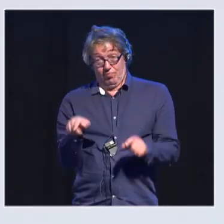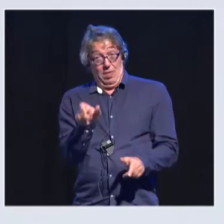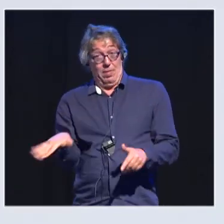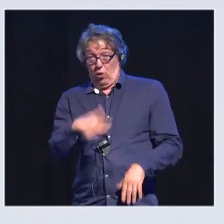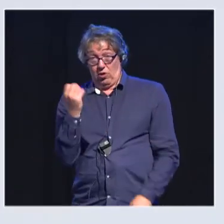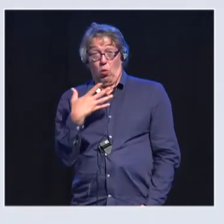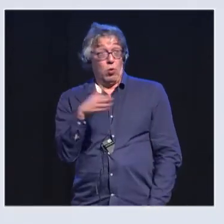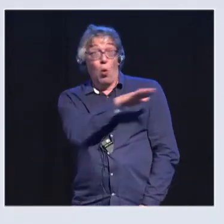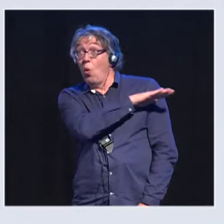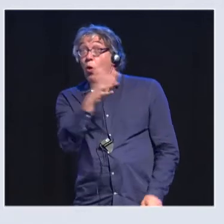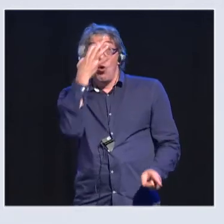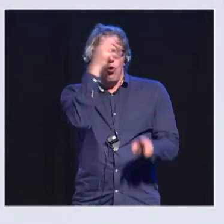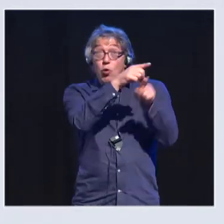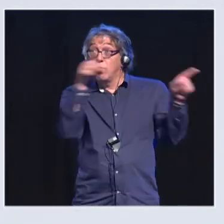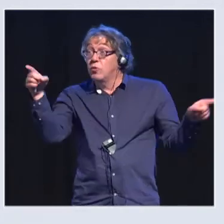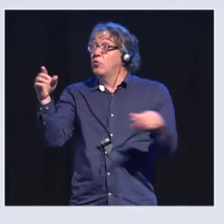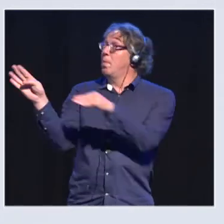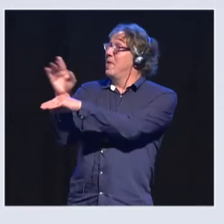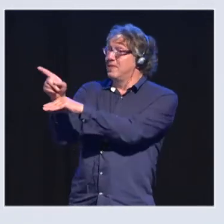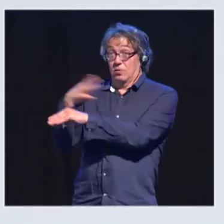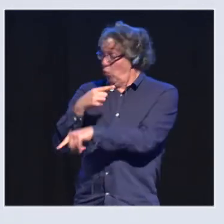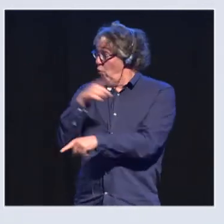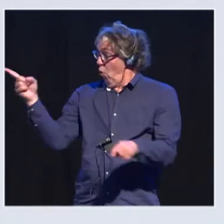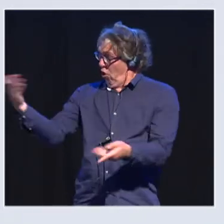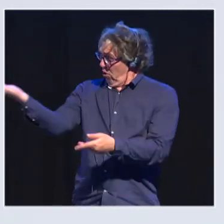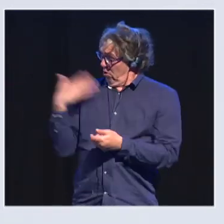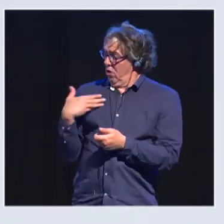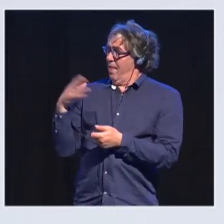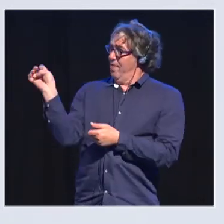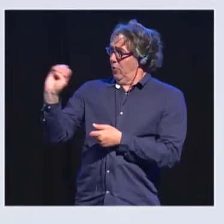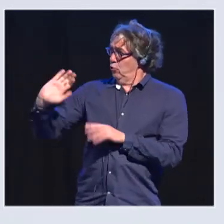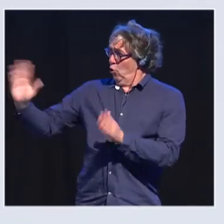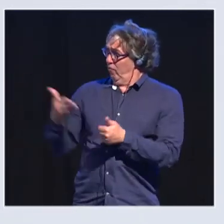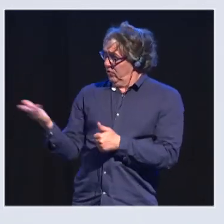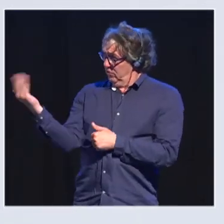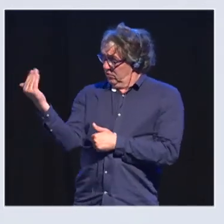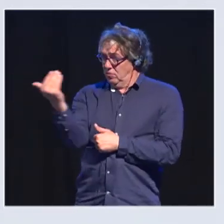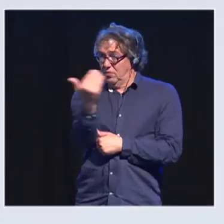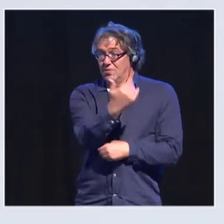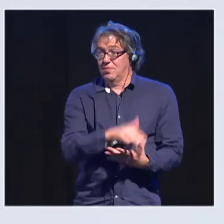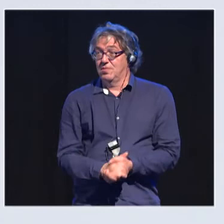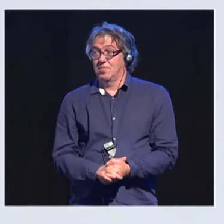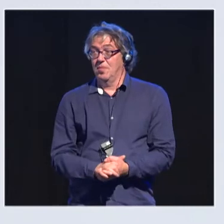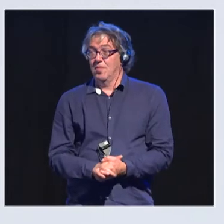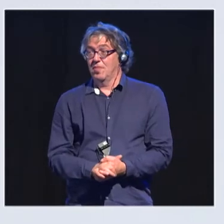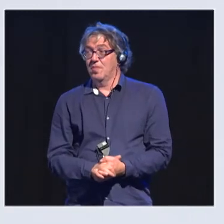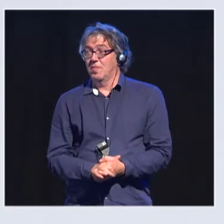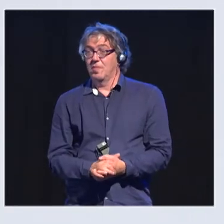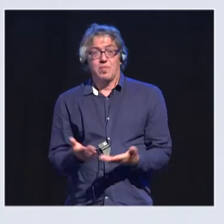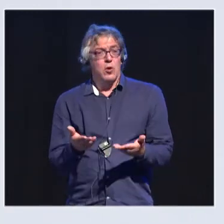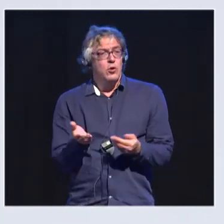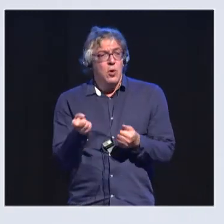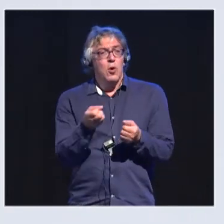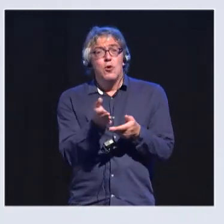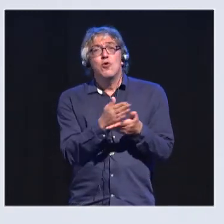institutions, from all the private companies. So providing some of those really user-friendly